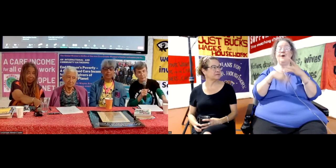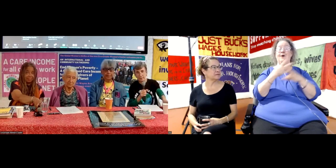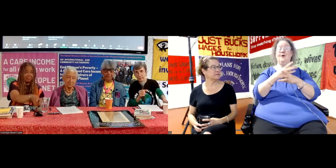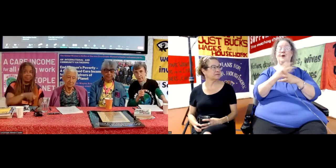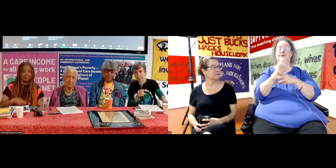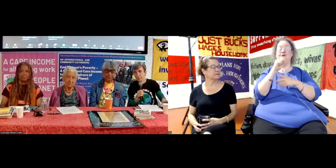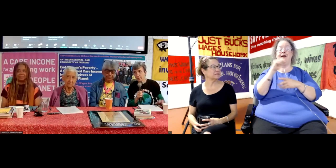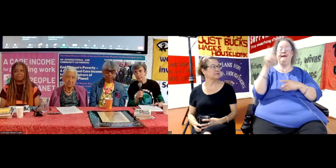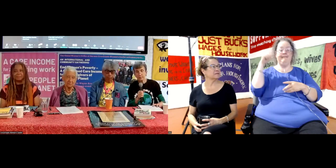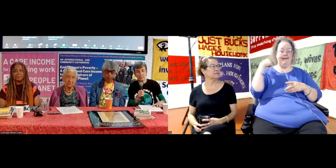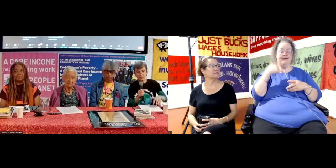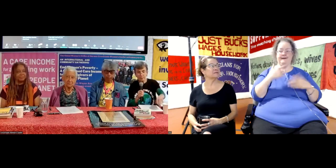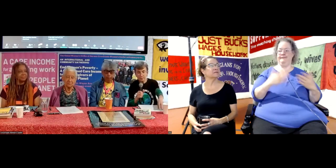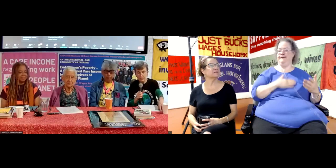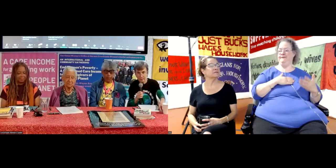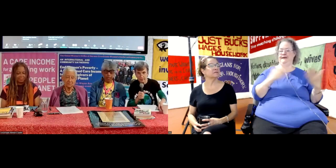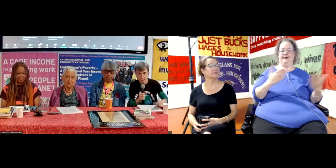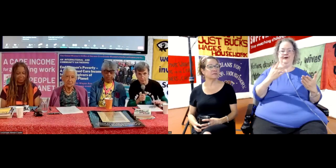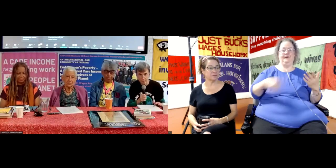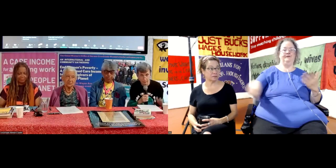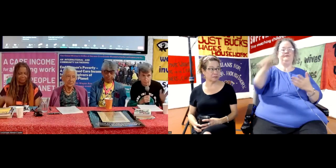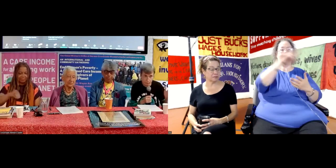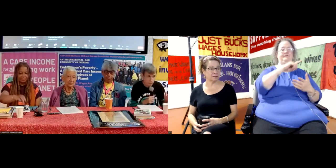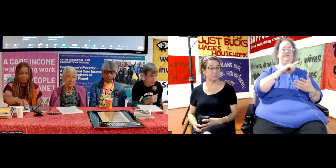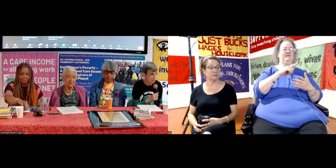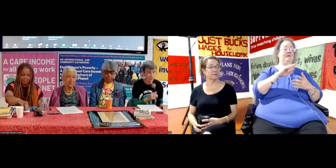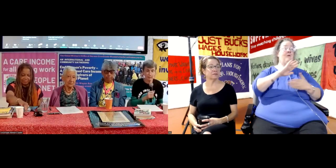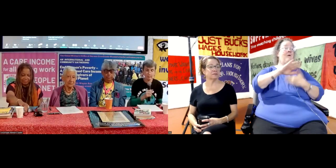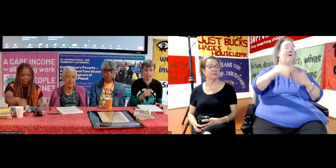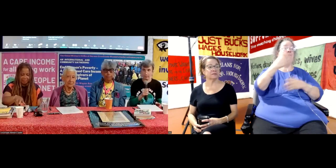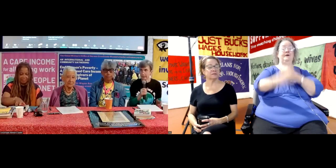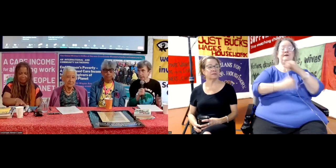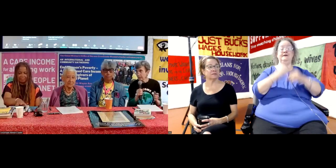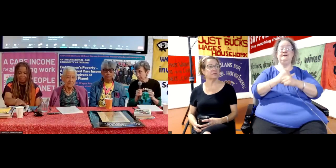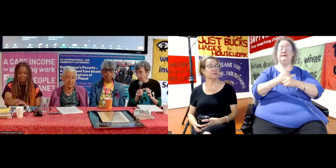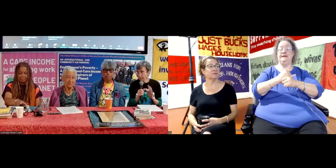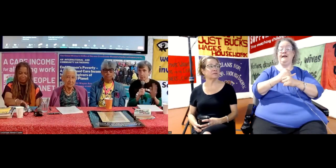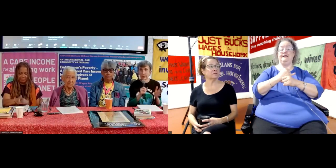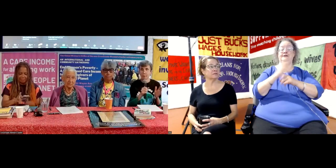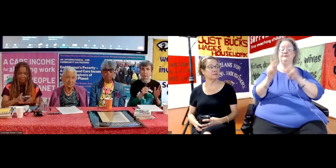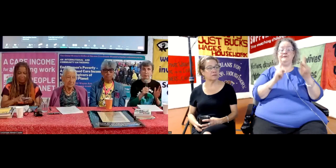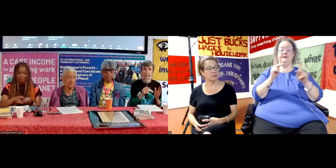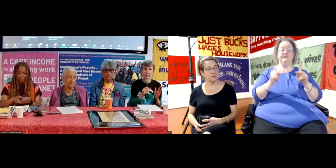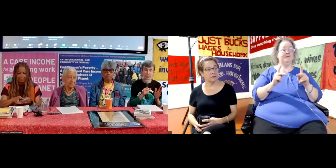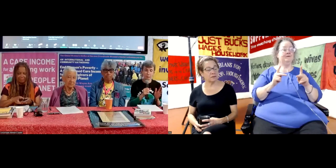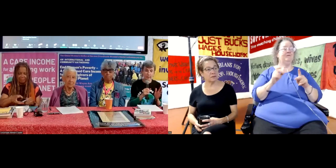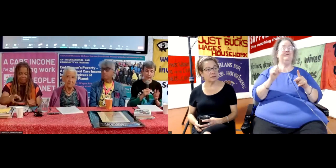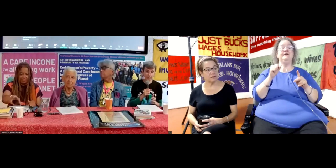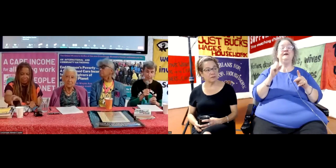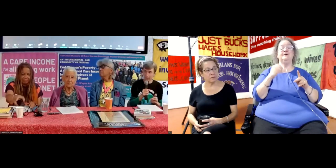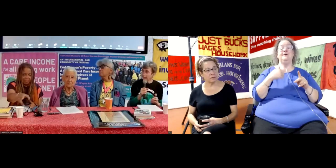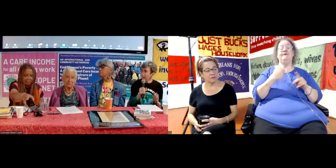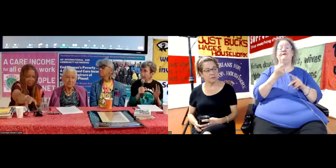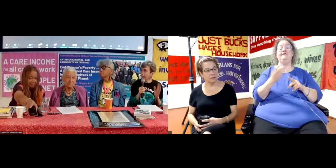delighted to be here with the rest of our international network, or at least a large part of it. Okay, we have three speakers